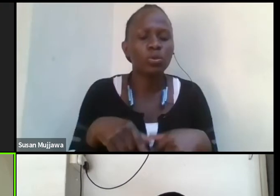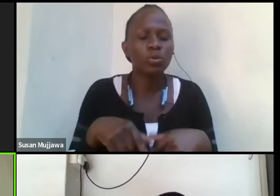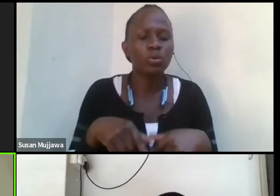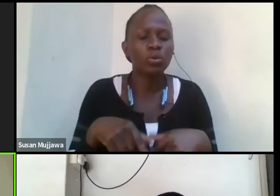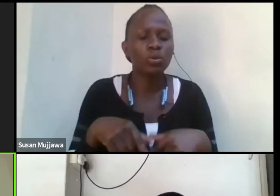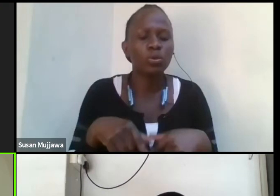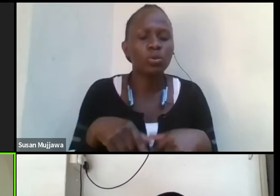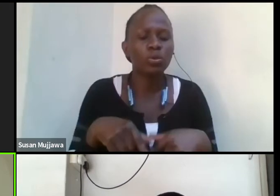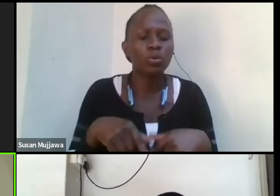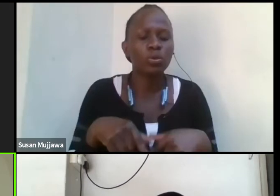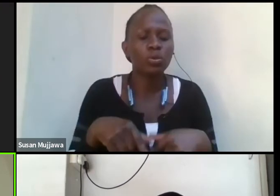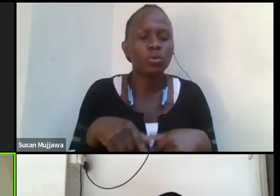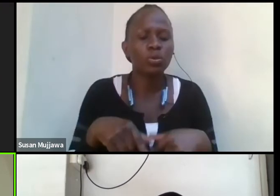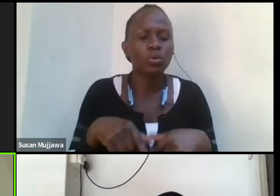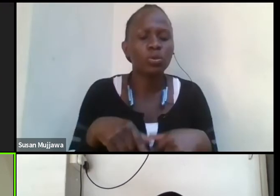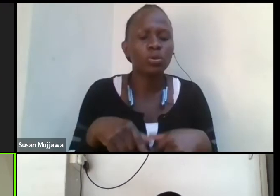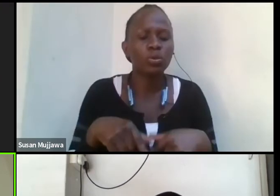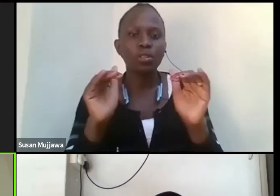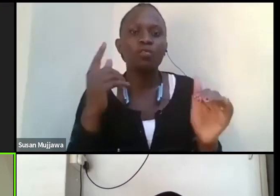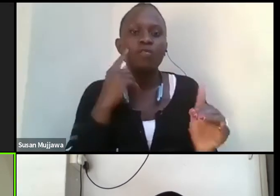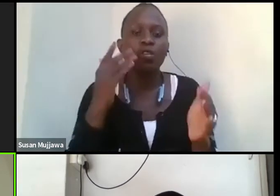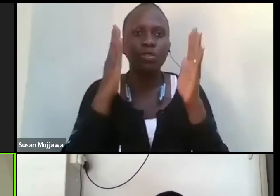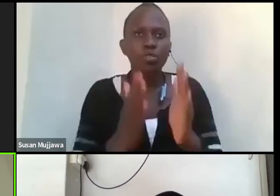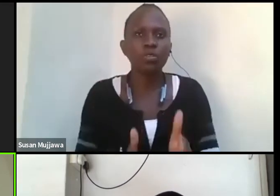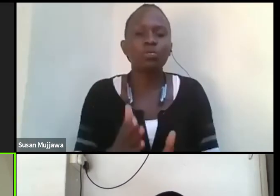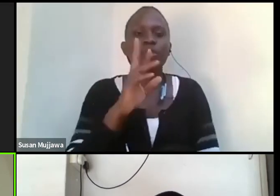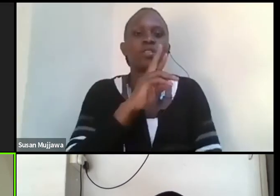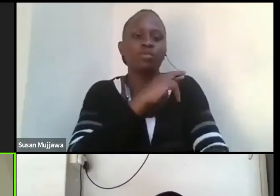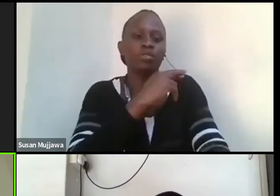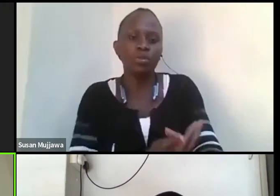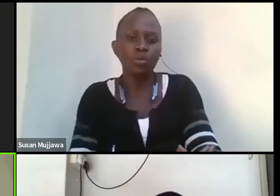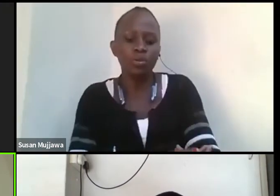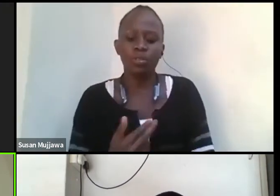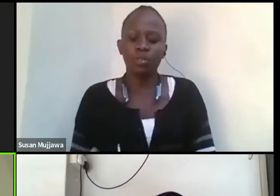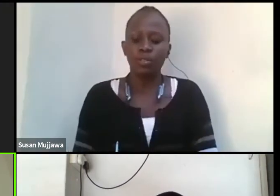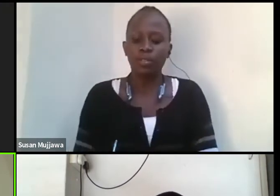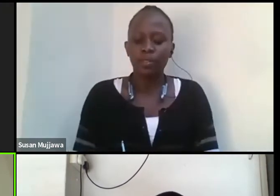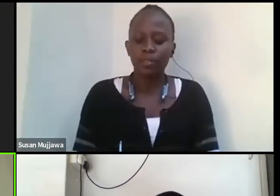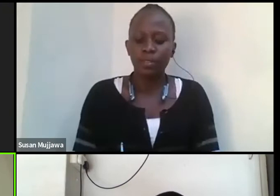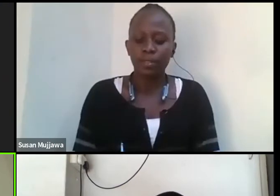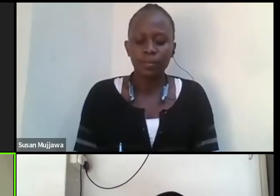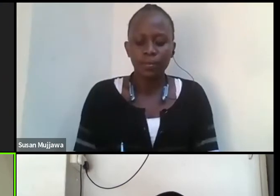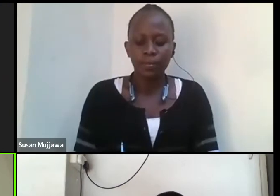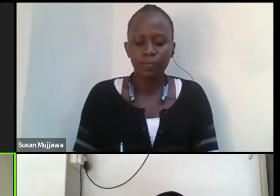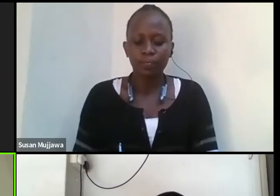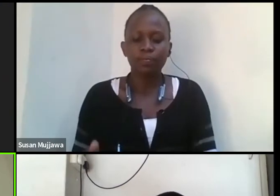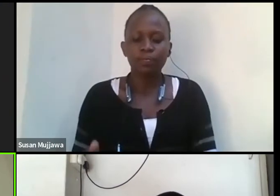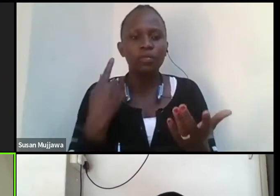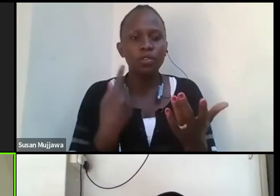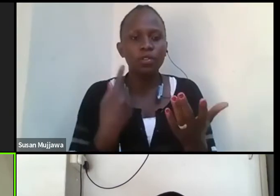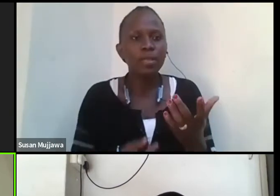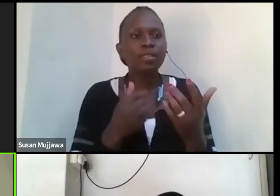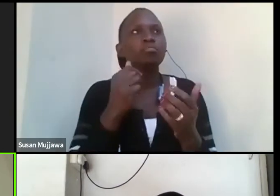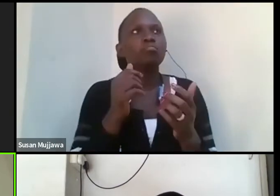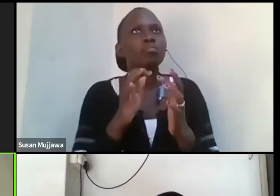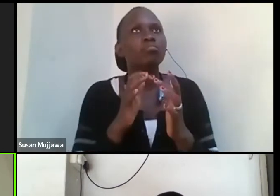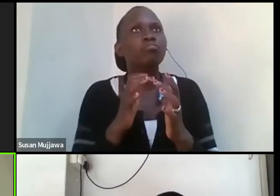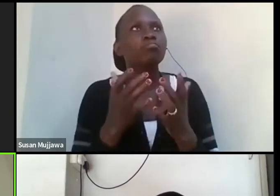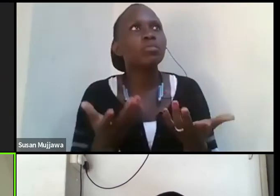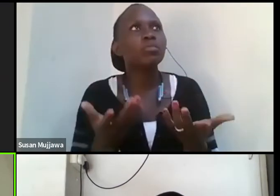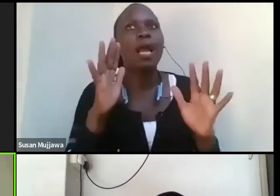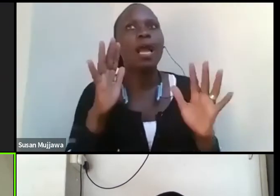human resource, for what equipment, how can we get better, more modern equipment? We were lucky to be putting